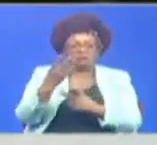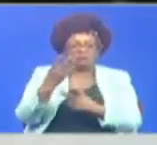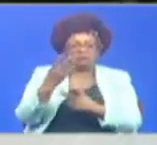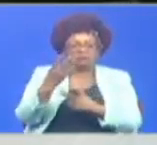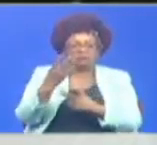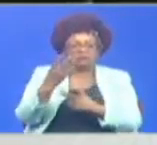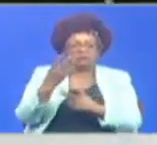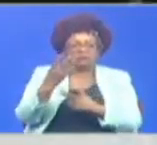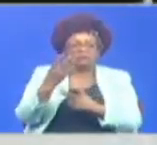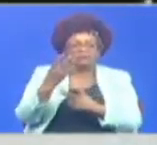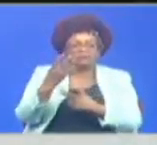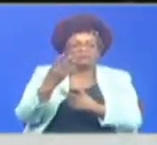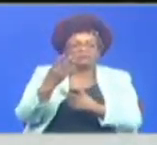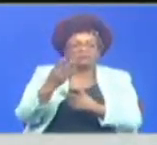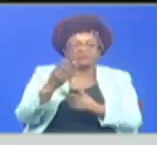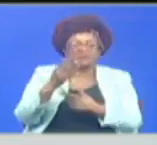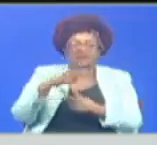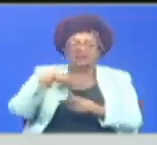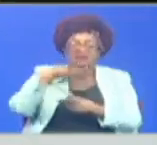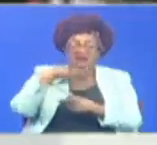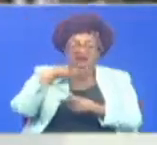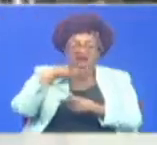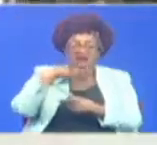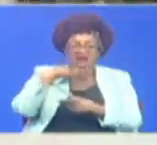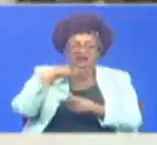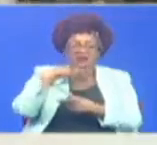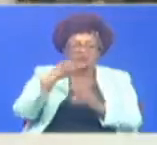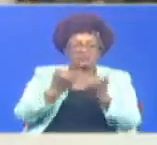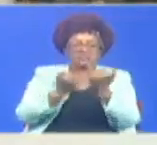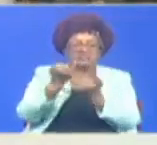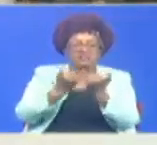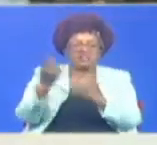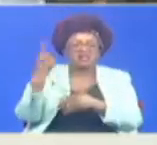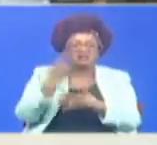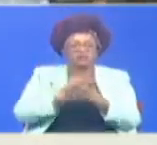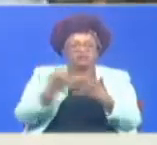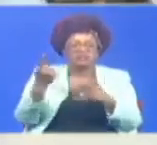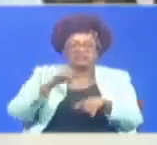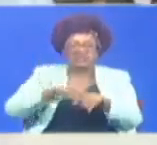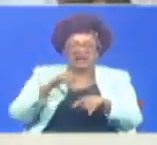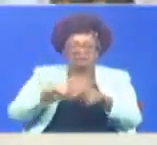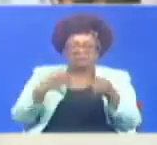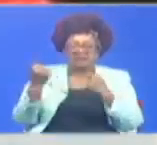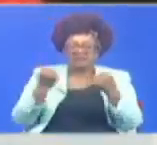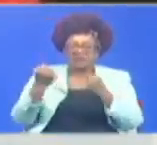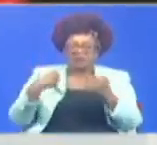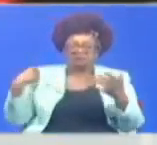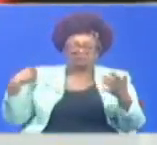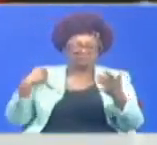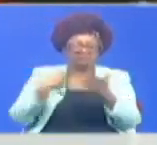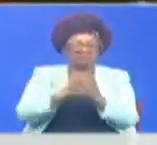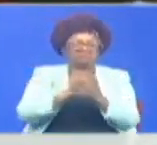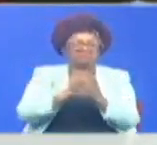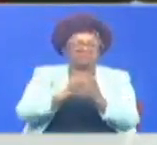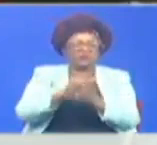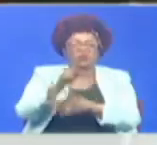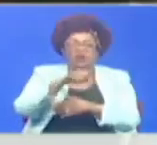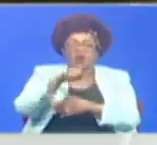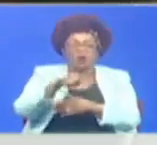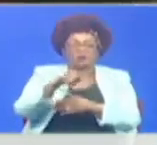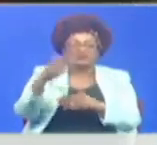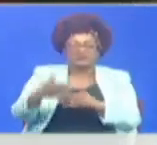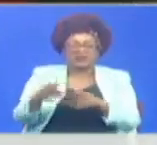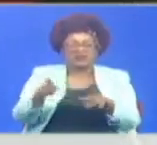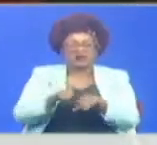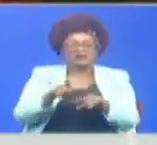The late Raphael met his death in the wee hours of Saturday last week when he was knocked down by a matatu driving on the wrong side as he crossed